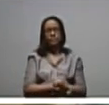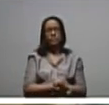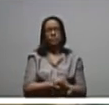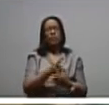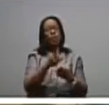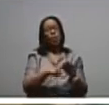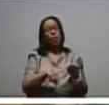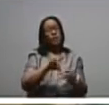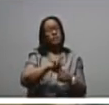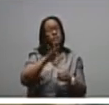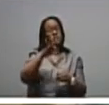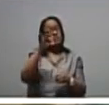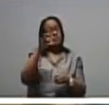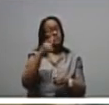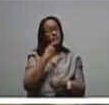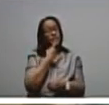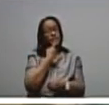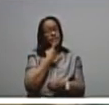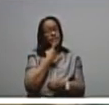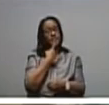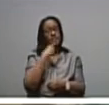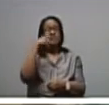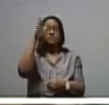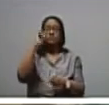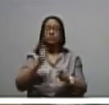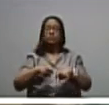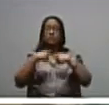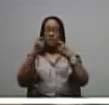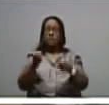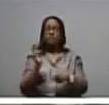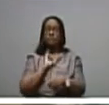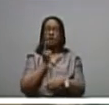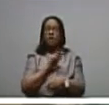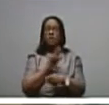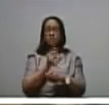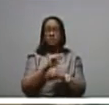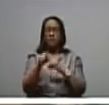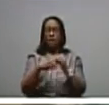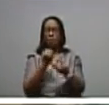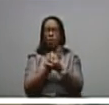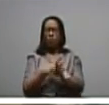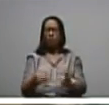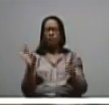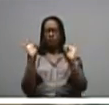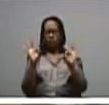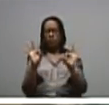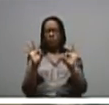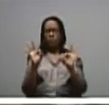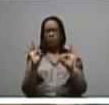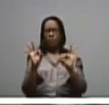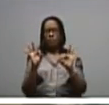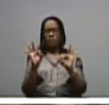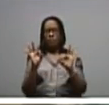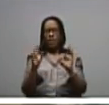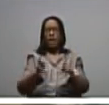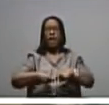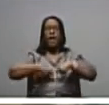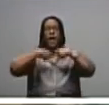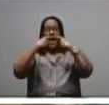us of freedom. A free gift in His beloved.